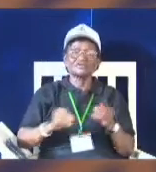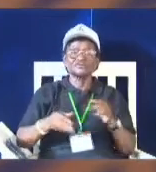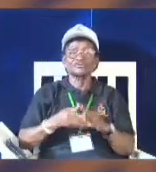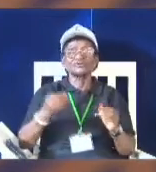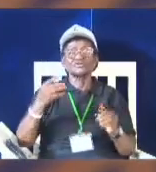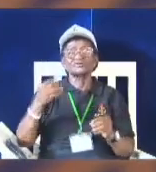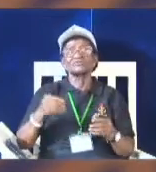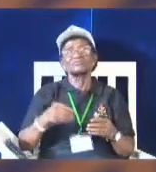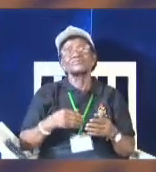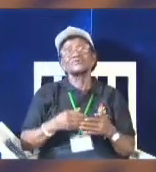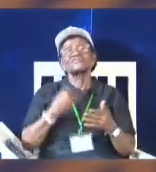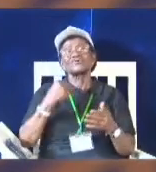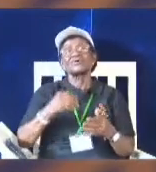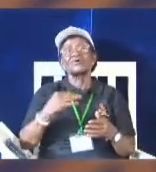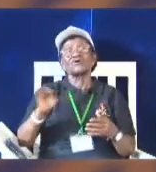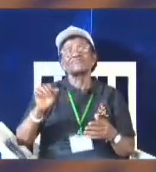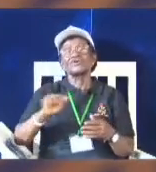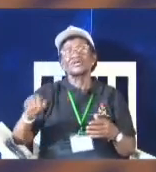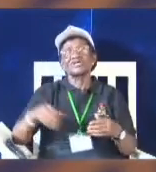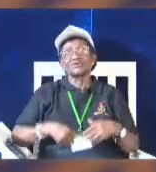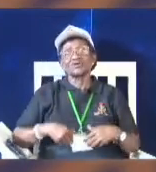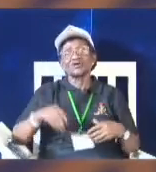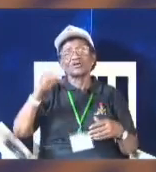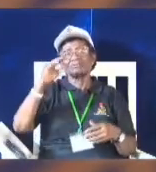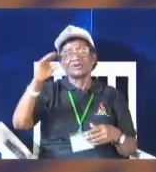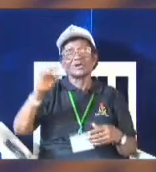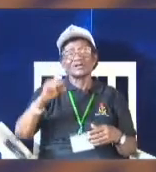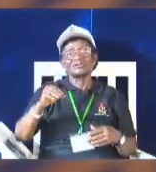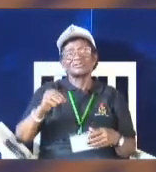of a young man, brilliant young man,